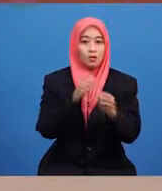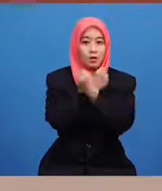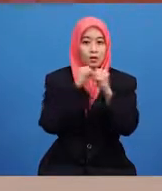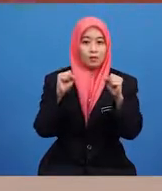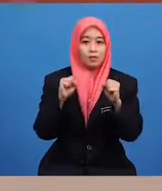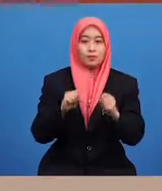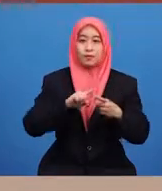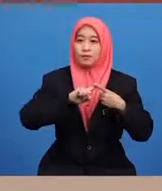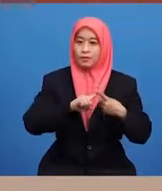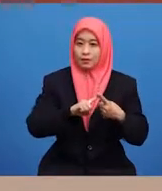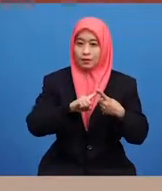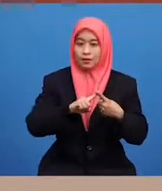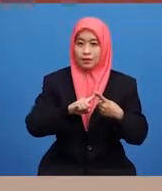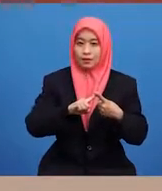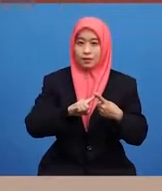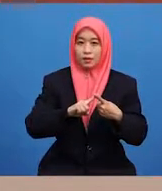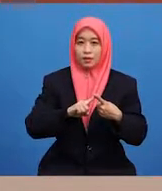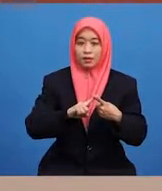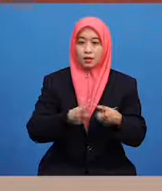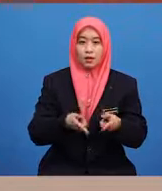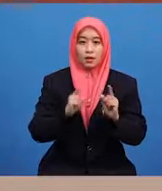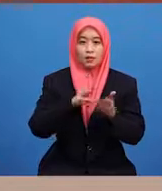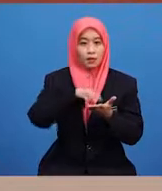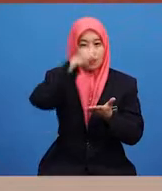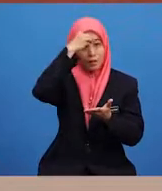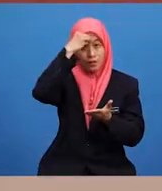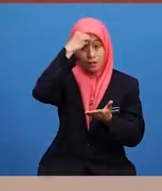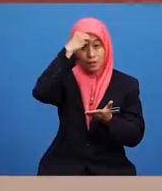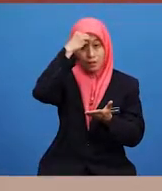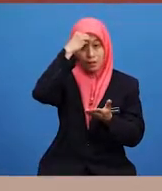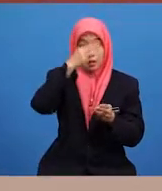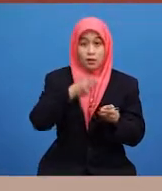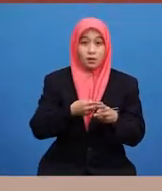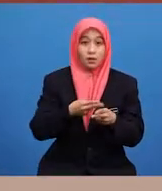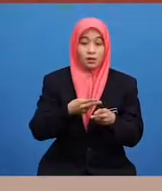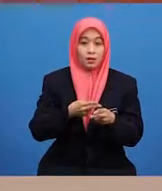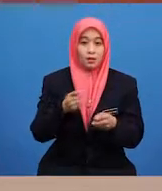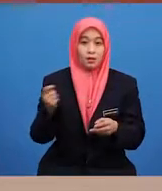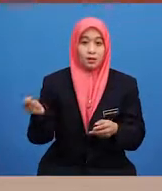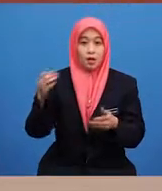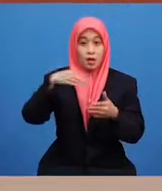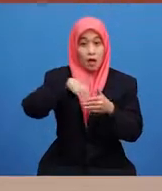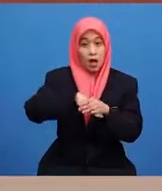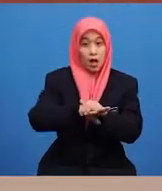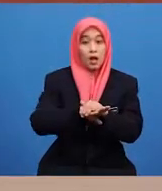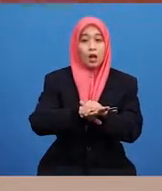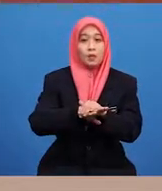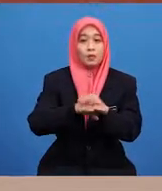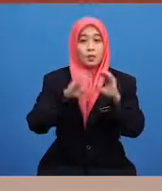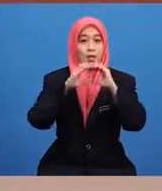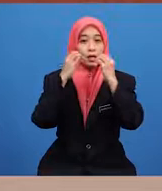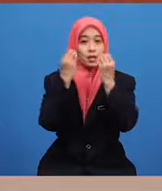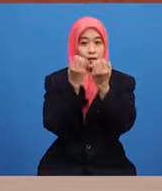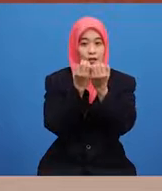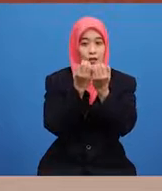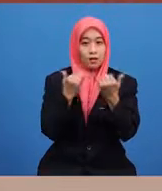First, let's learn the name of things that we could find in a classroom.